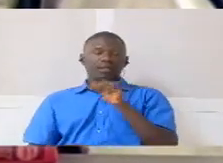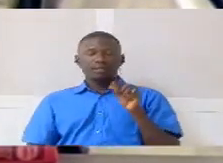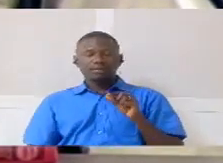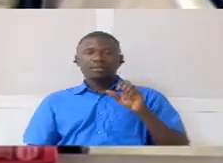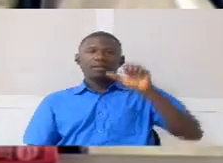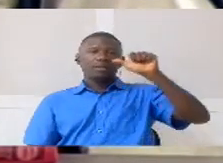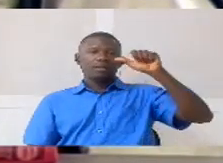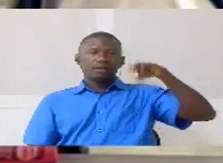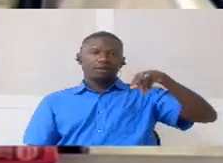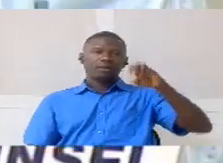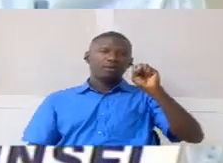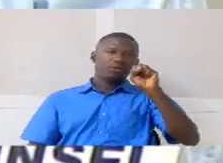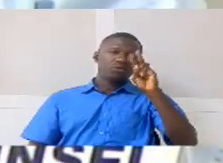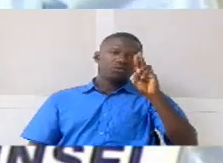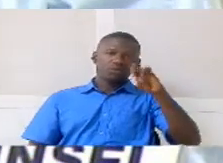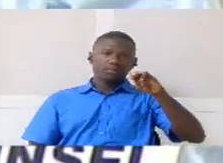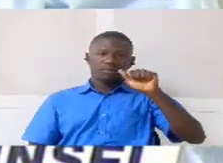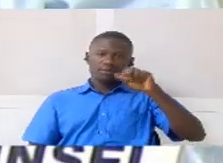is Ansumana Manneh.